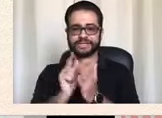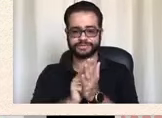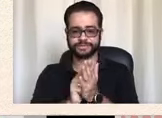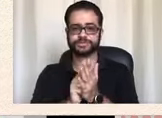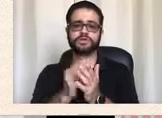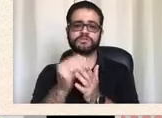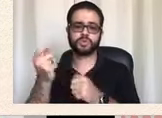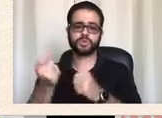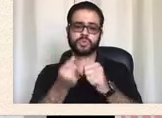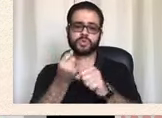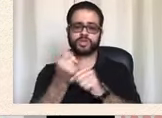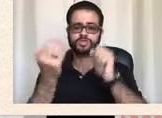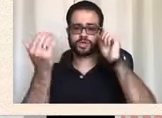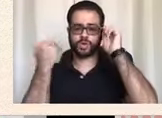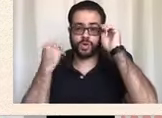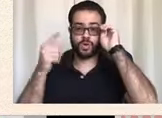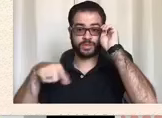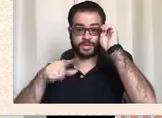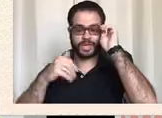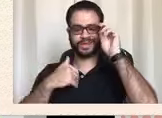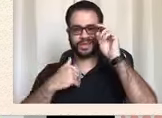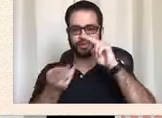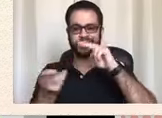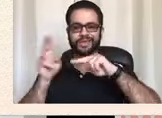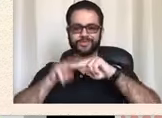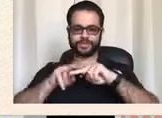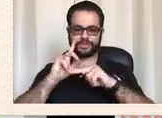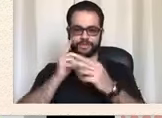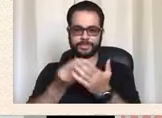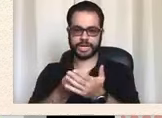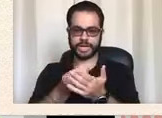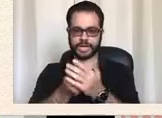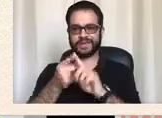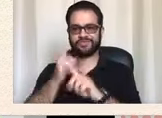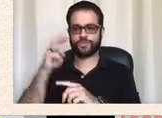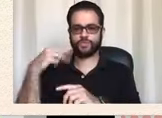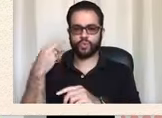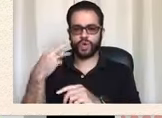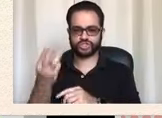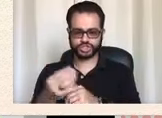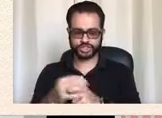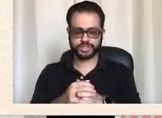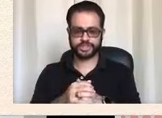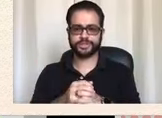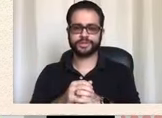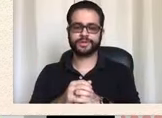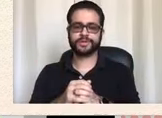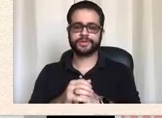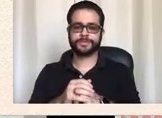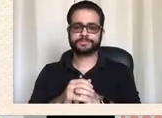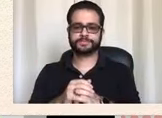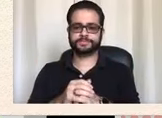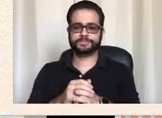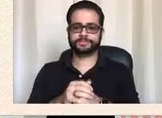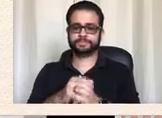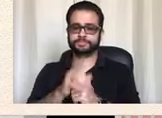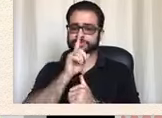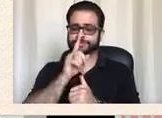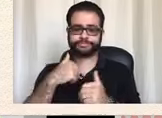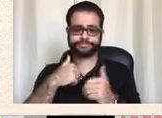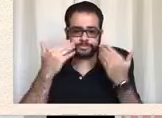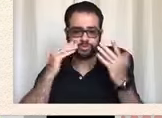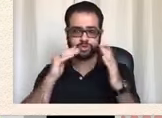had an increase in funds that came out of Washington. And, I don't know what the future is gonna hold. I